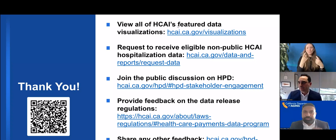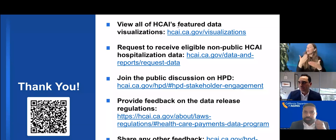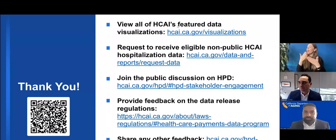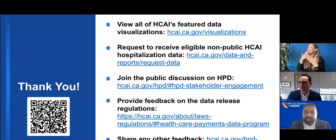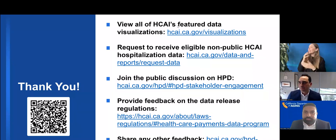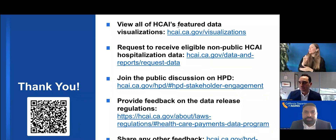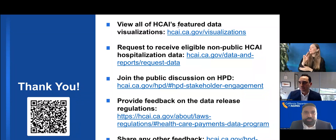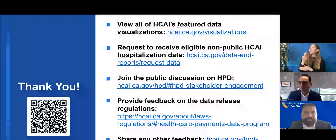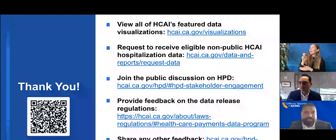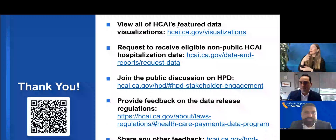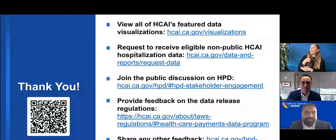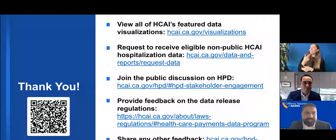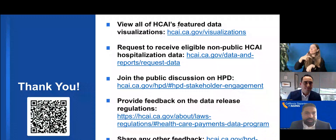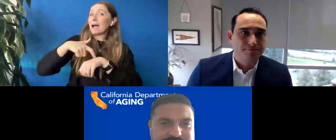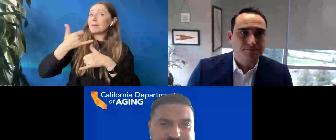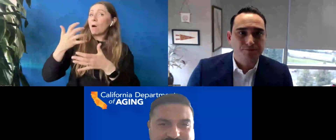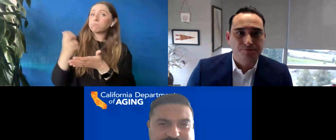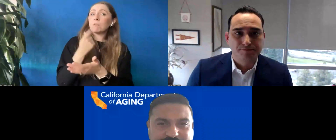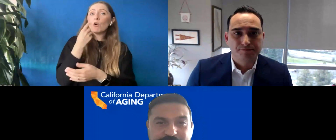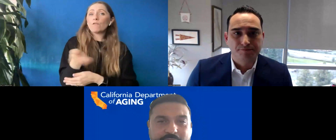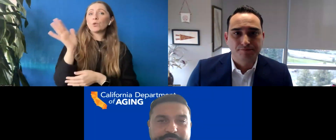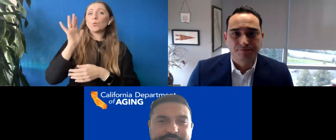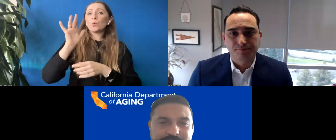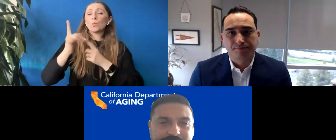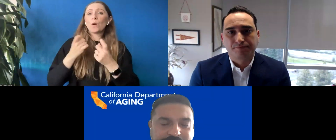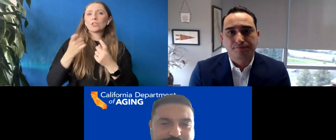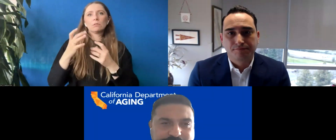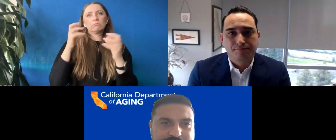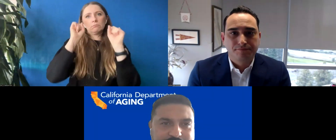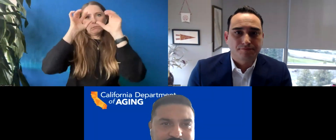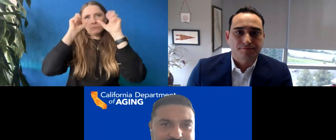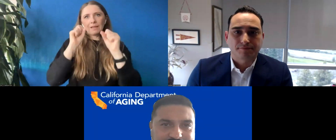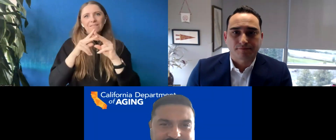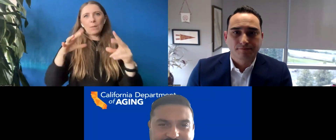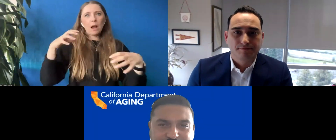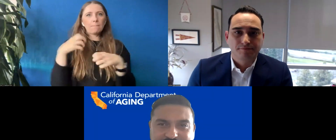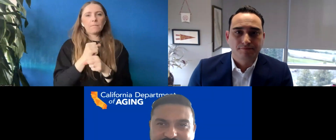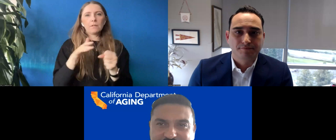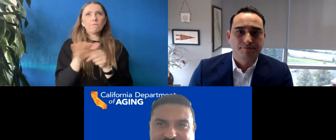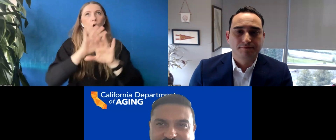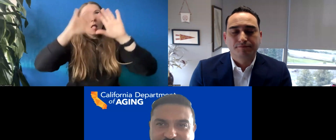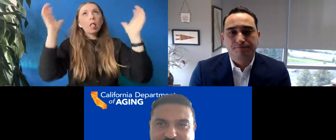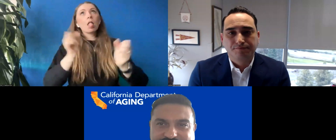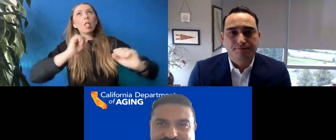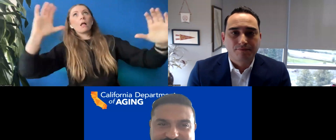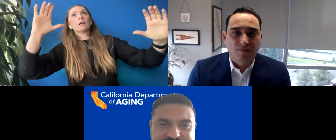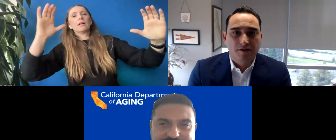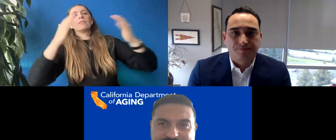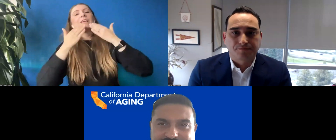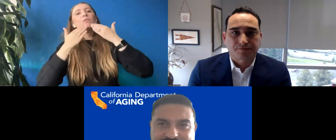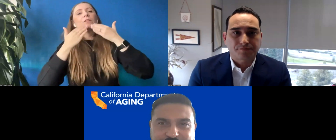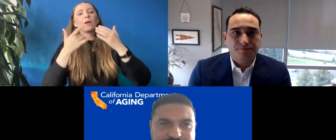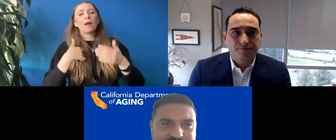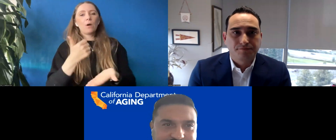the panel members, we have time for a few questions. Awesome presentation, very comprehensive. Really appreciate it. And I could help with raise hands